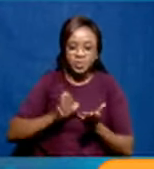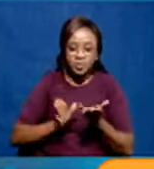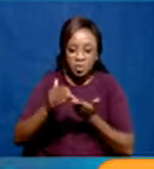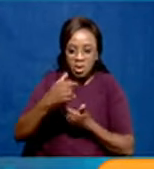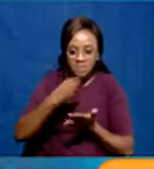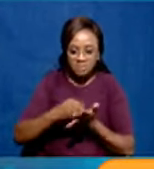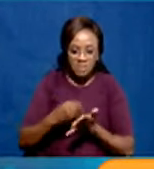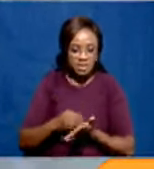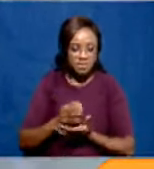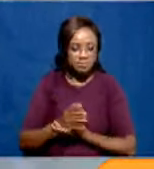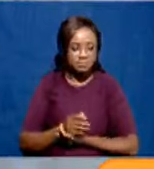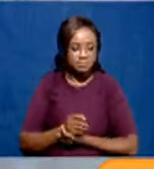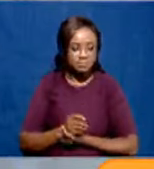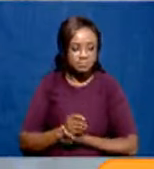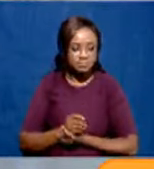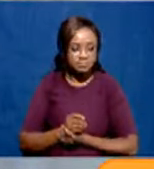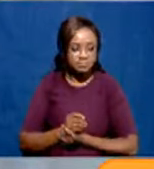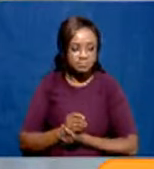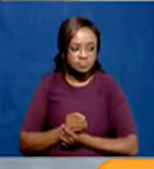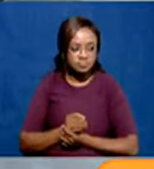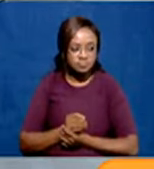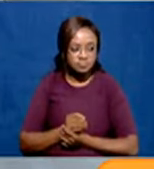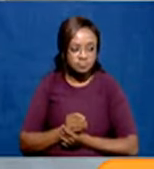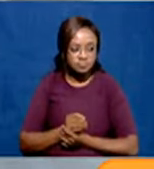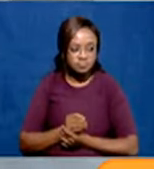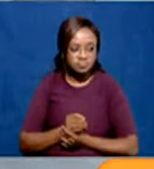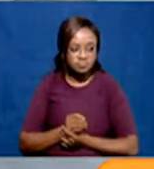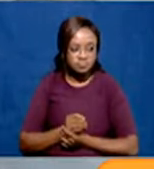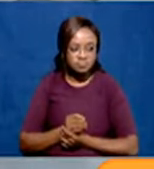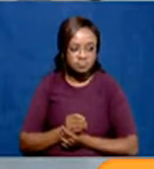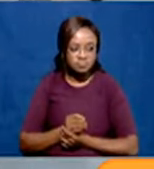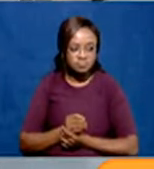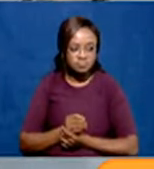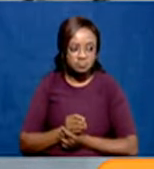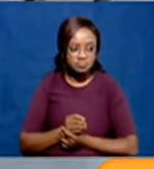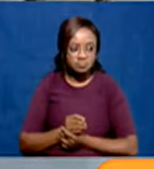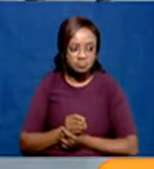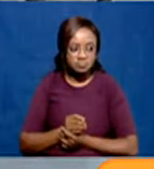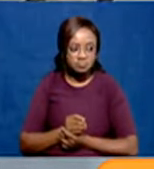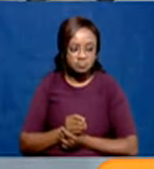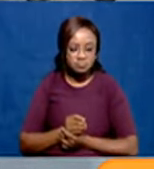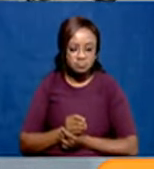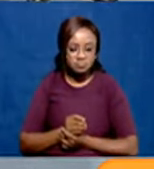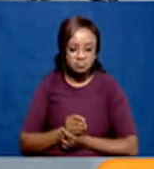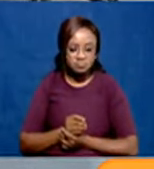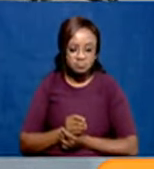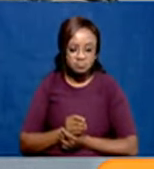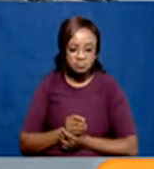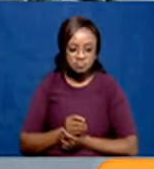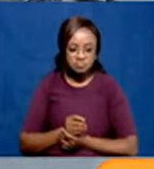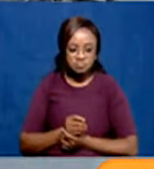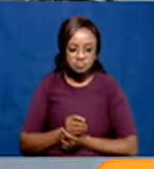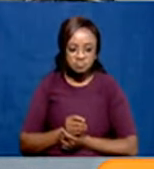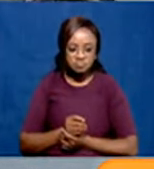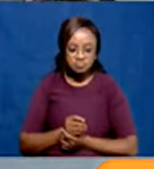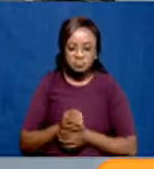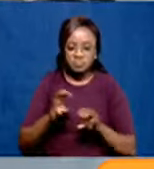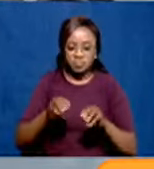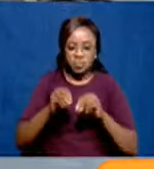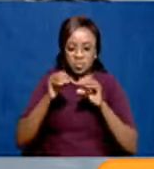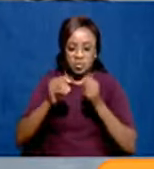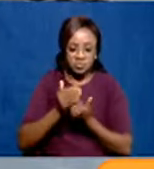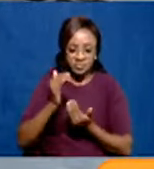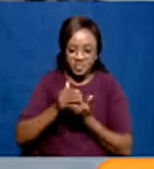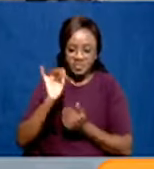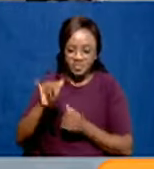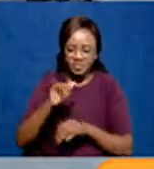finance healthcare? Okay, that will be the last set of questions. Then I'll give you all a chance for closing remarks, 1 minute each. Good. Yes. First, I'd like to address the issue of quality of care. That's a very good